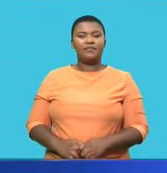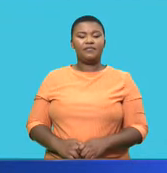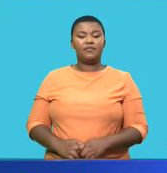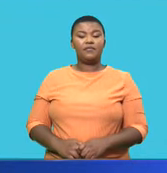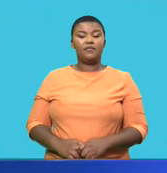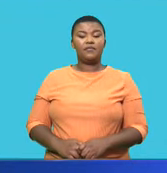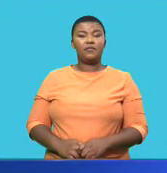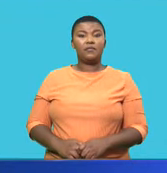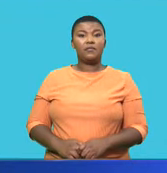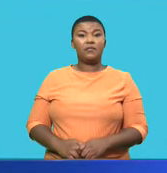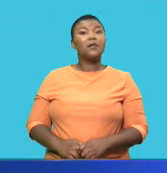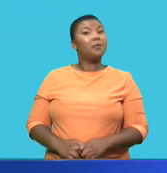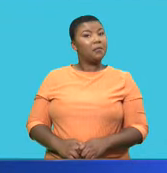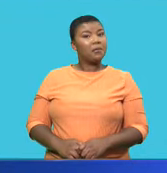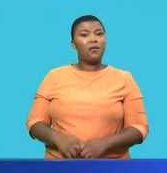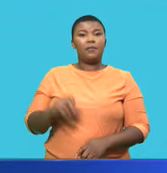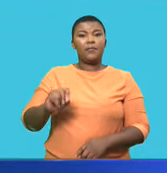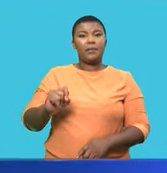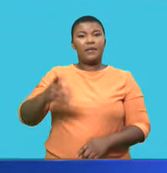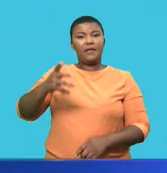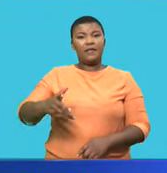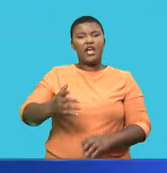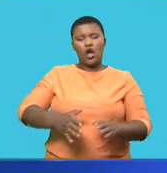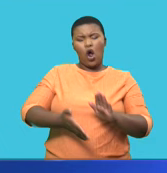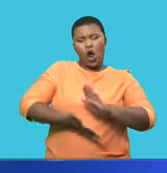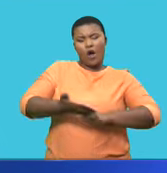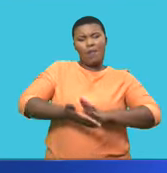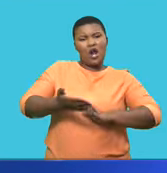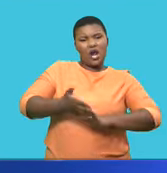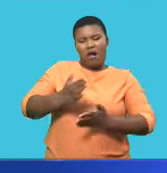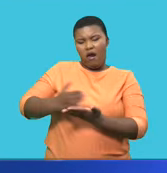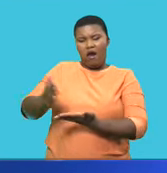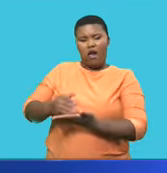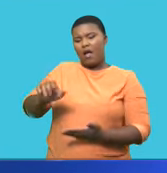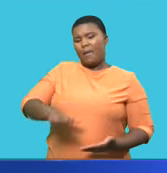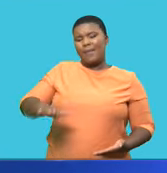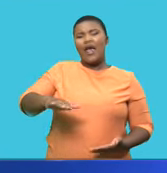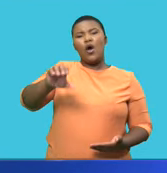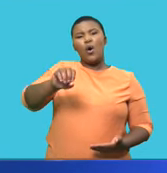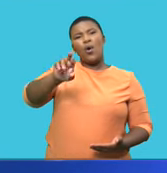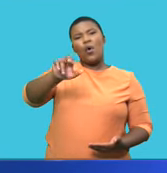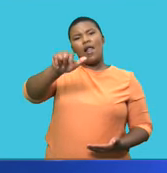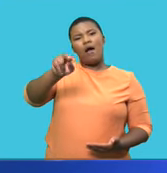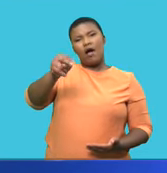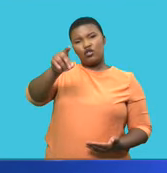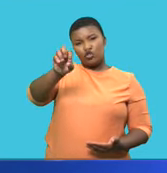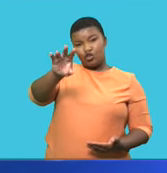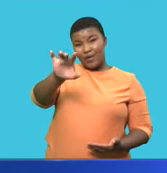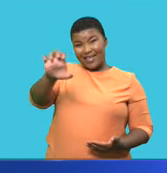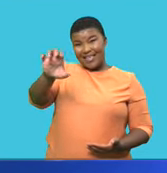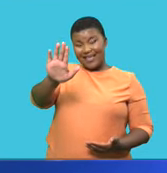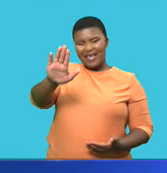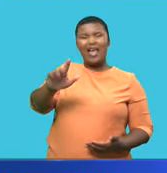Makala tshebetso ya molao a atolloseditse letsholo la Operation Shanela motsaneng wa Diepkloof le Orlando East moseng a kajeno. Tshebetso ena